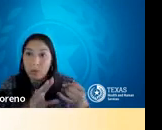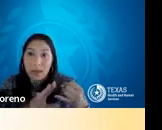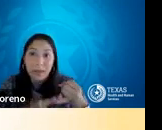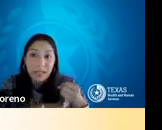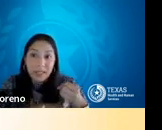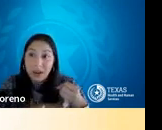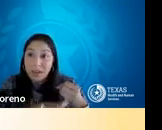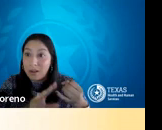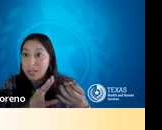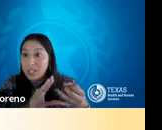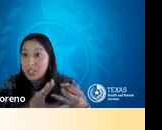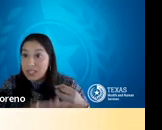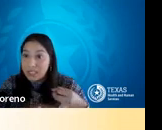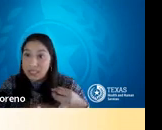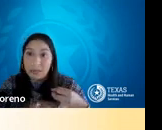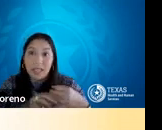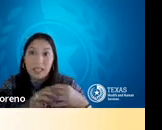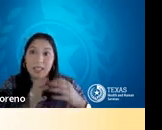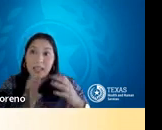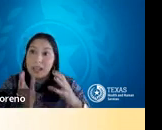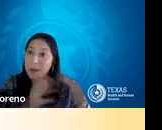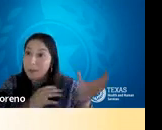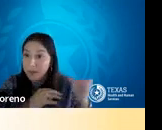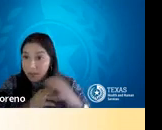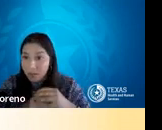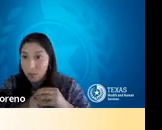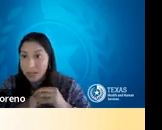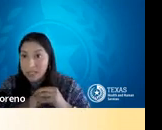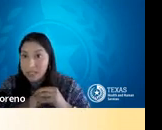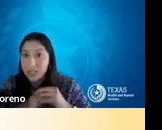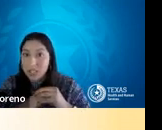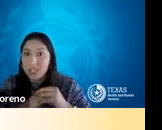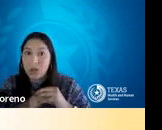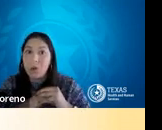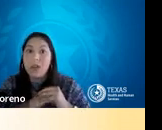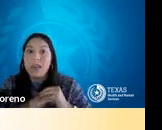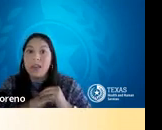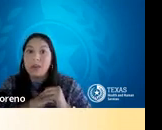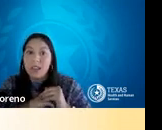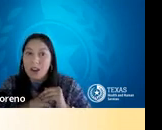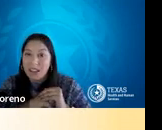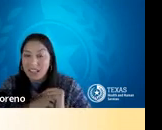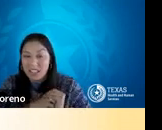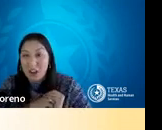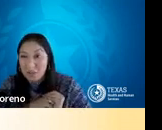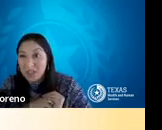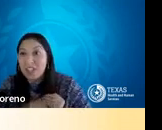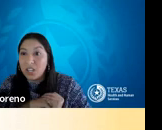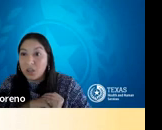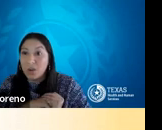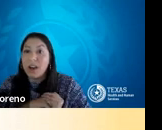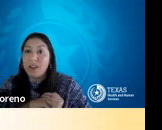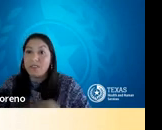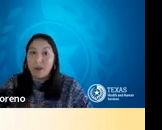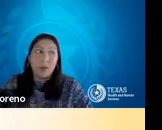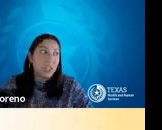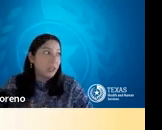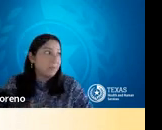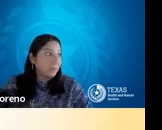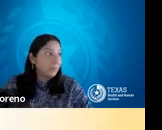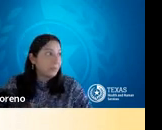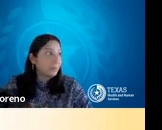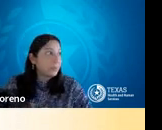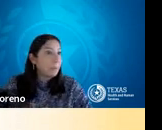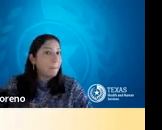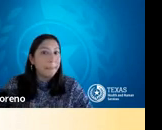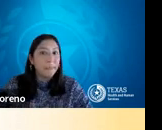where local YPs are in their region, CCPs, and a number of other organizations. So they really are, I like to call them the glue of their region.